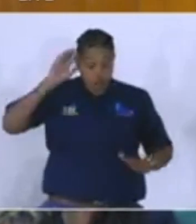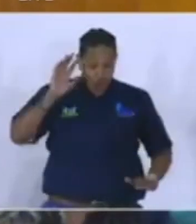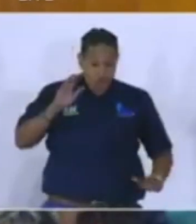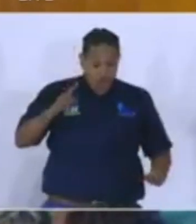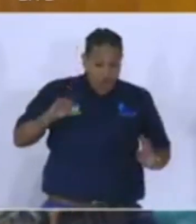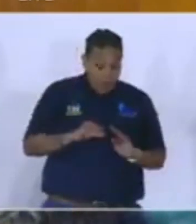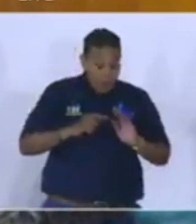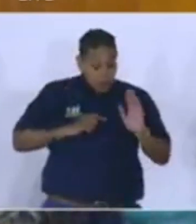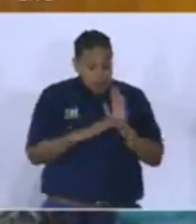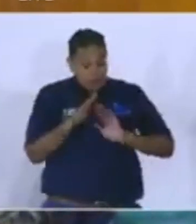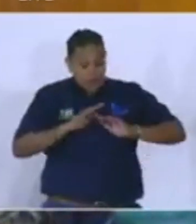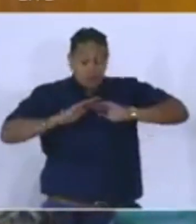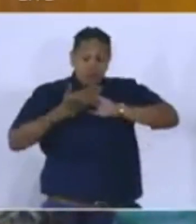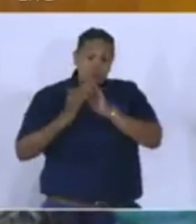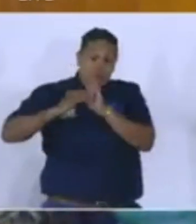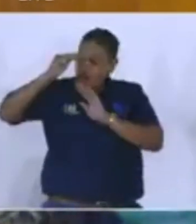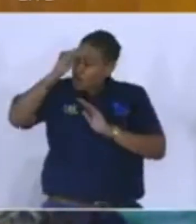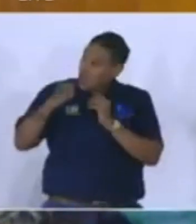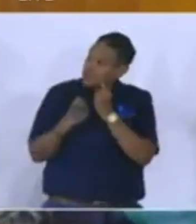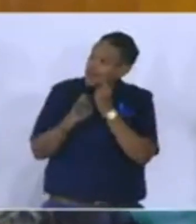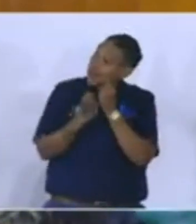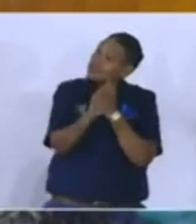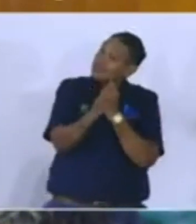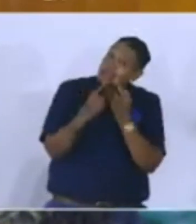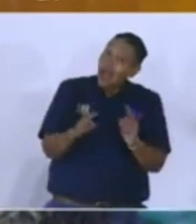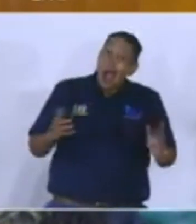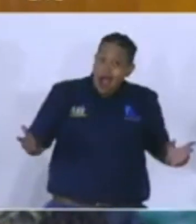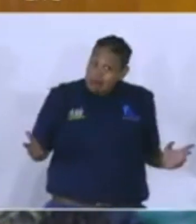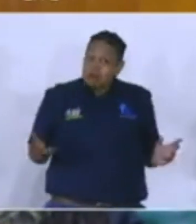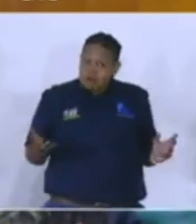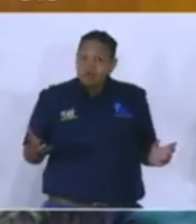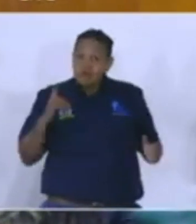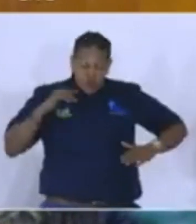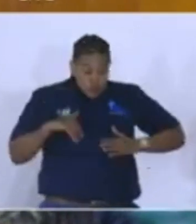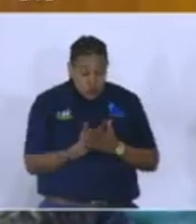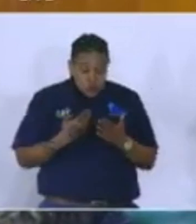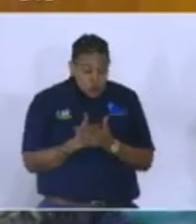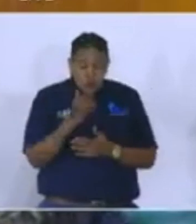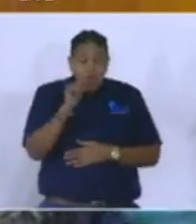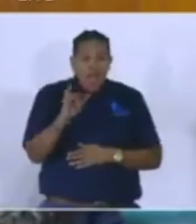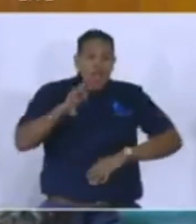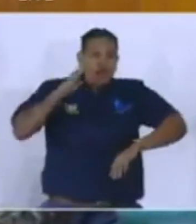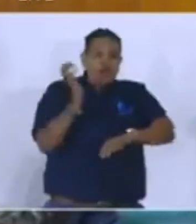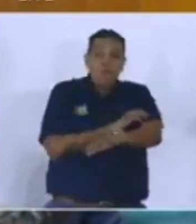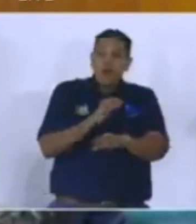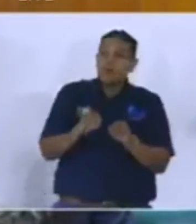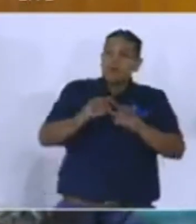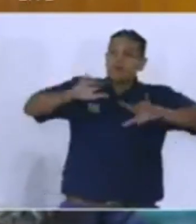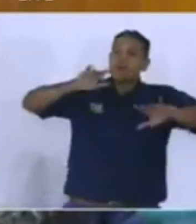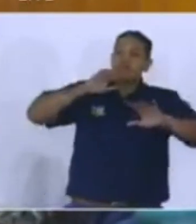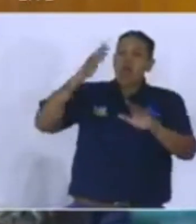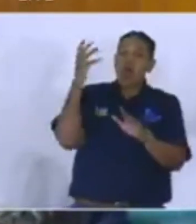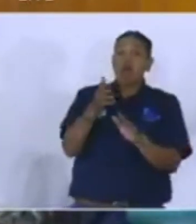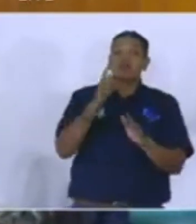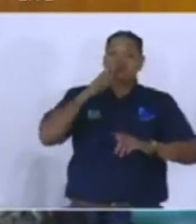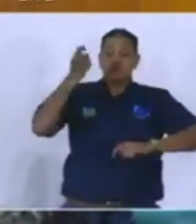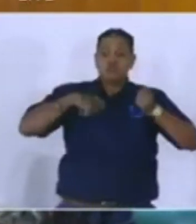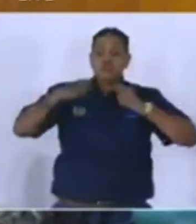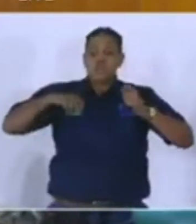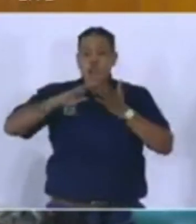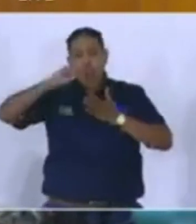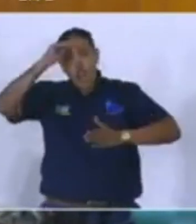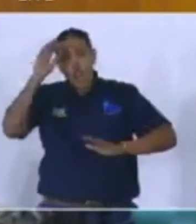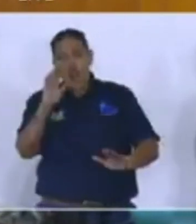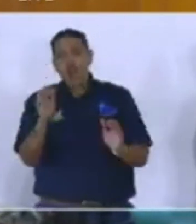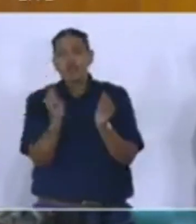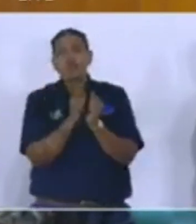are developing the Jamaica Learning Assistant, a groundbreaking AI-powered platform designed to revolutionize learning